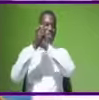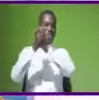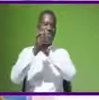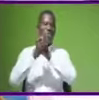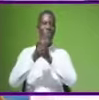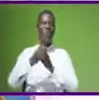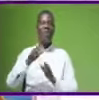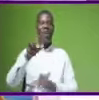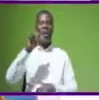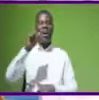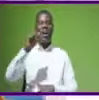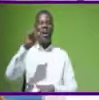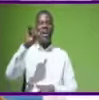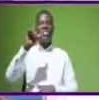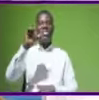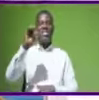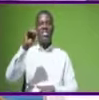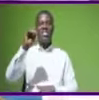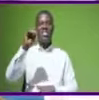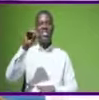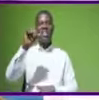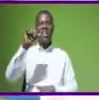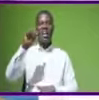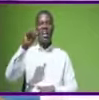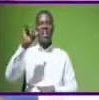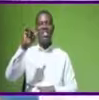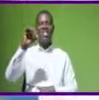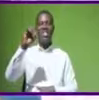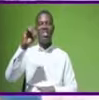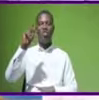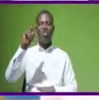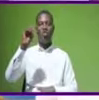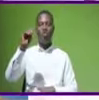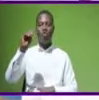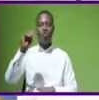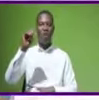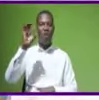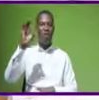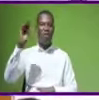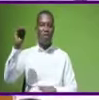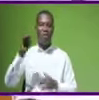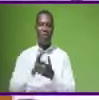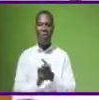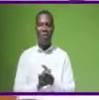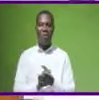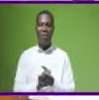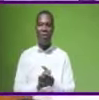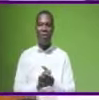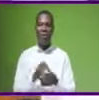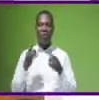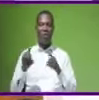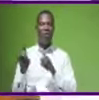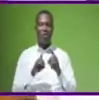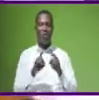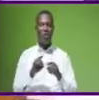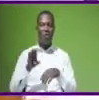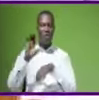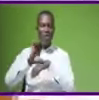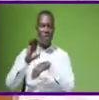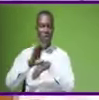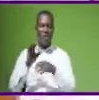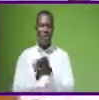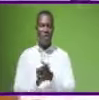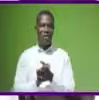Yes. Enti Kumasi amubunza Ayiko FM. Yeah, sorry, I won't find a life.